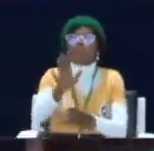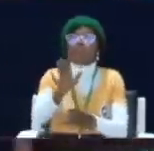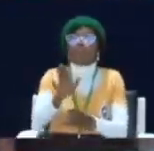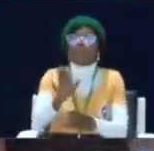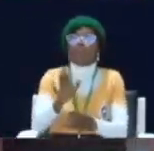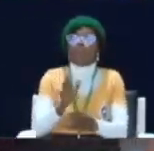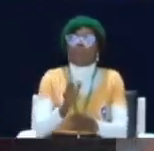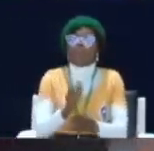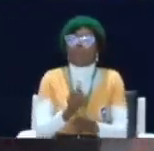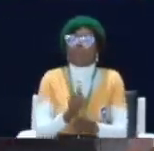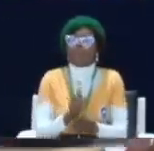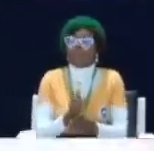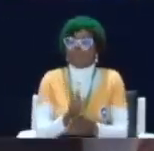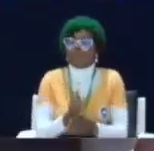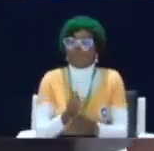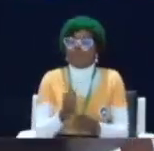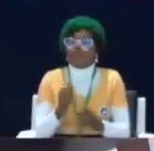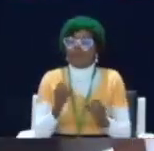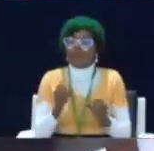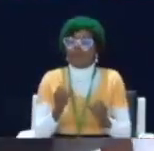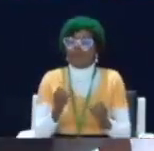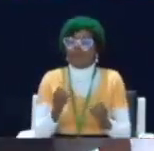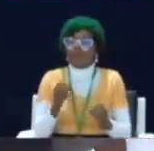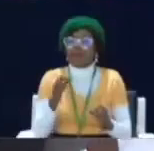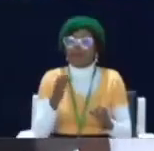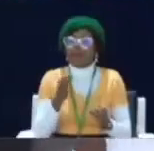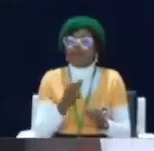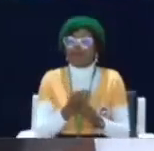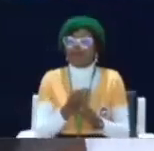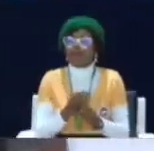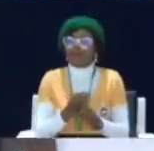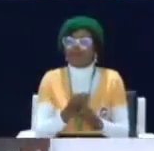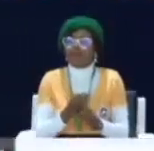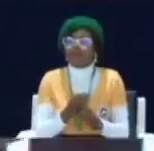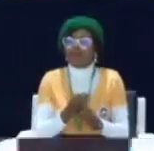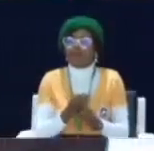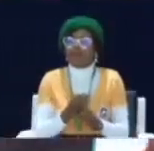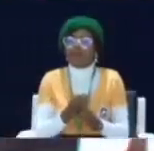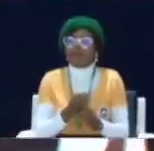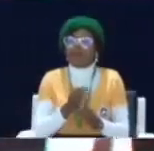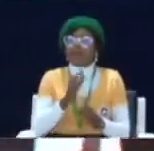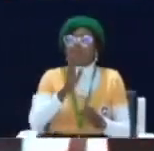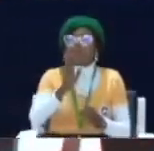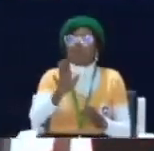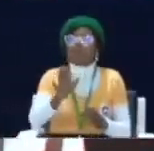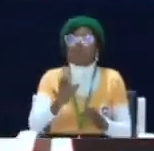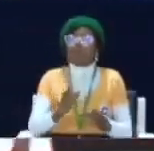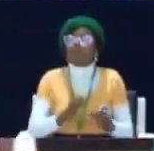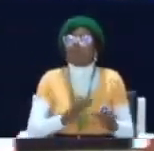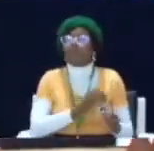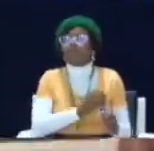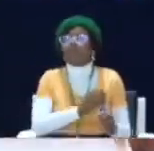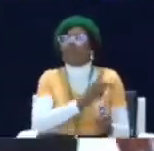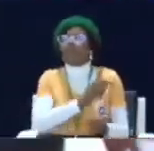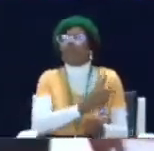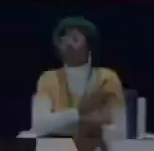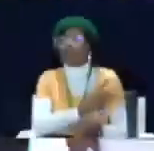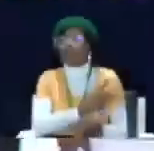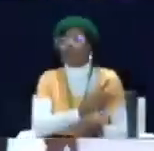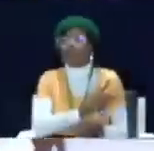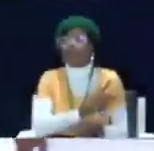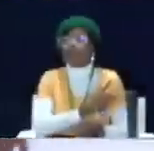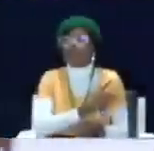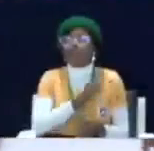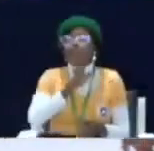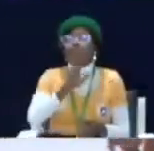empathy. Enlarge your faith. Enlarge your gratitude. Enlarge